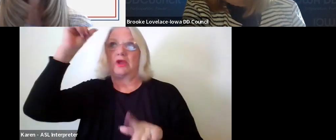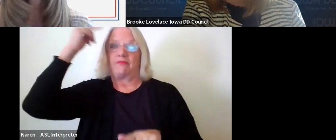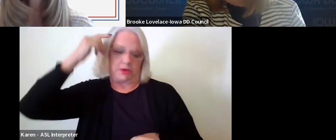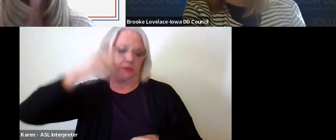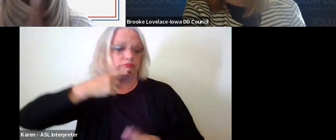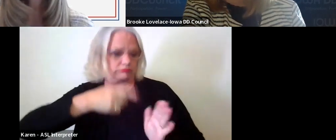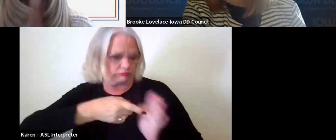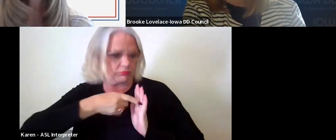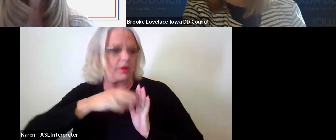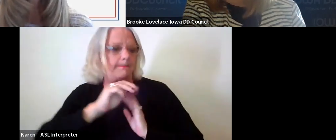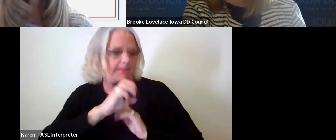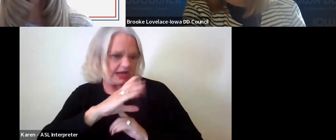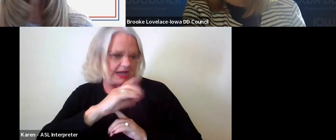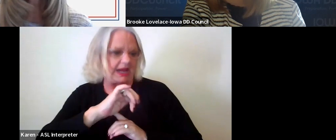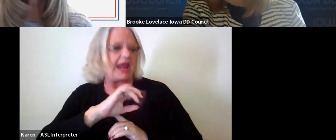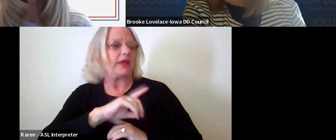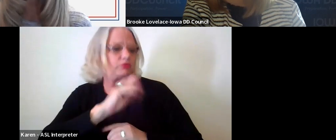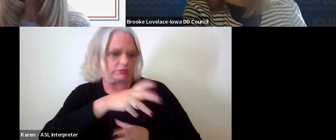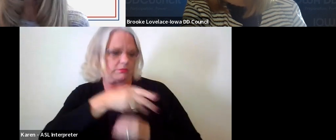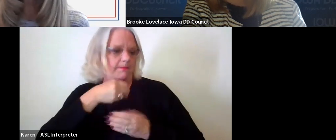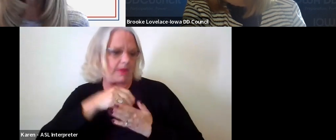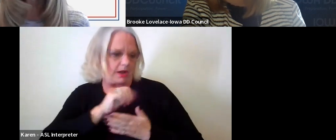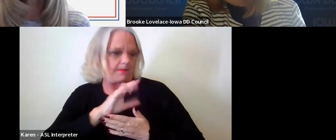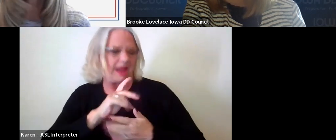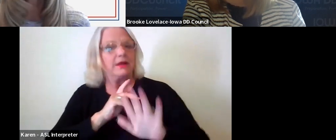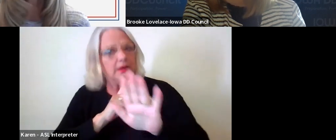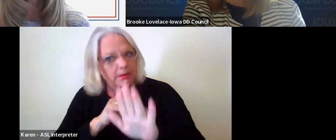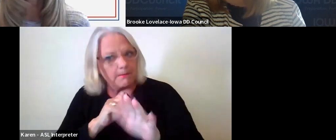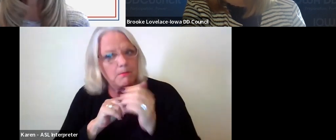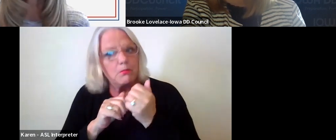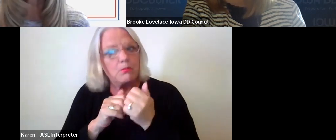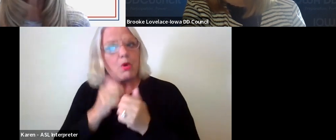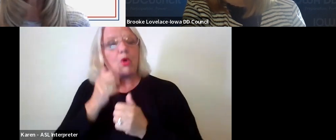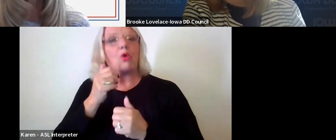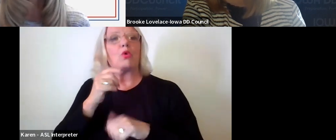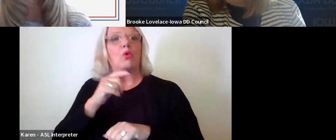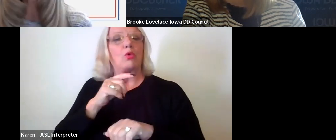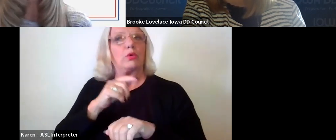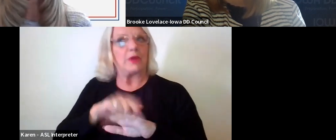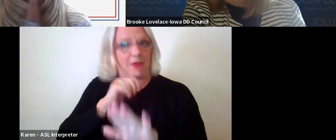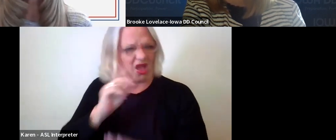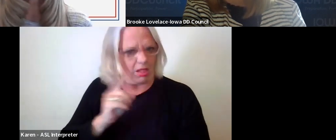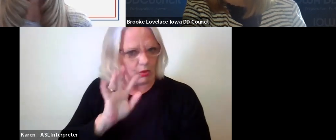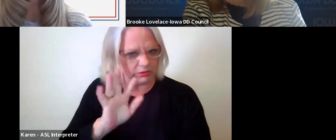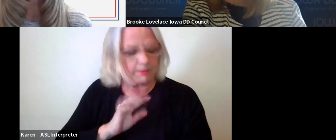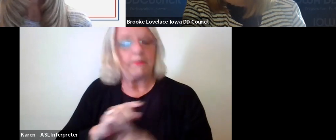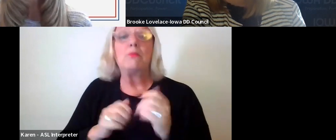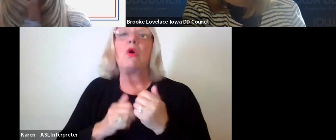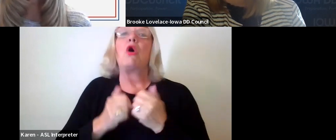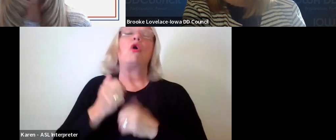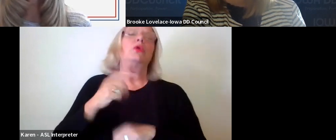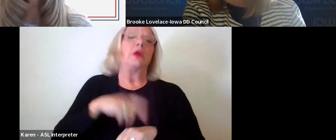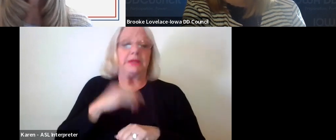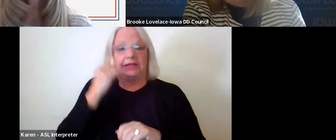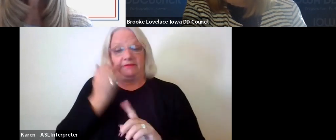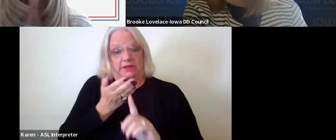requires Medicaid to recapture. Those are generally, and again, I'm not going to give this, don't bank on this, but those are generally in cases